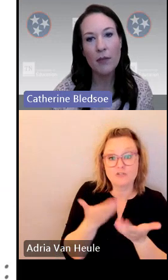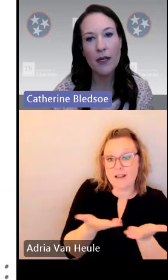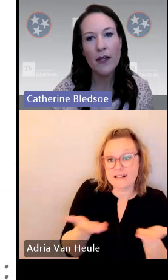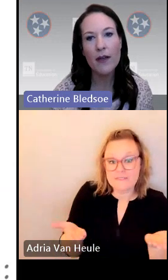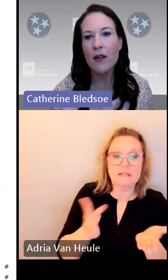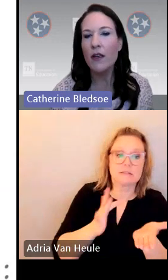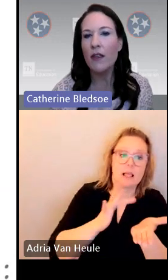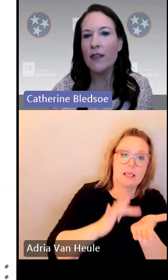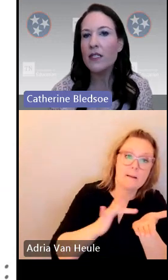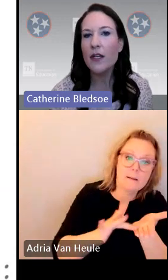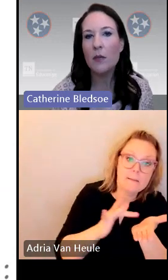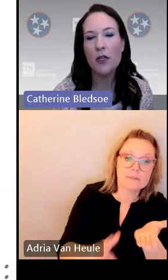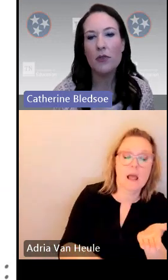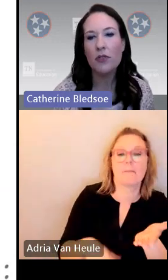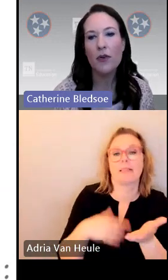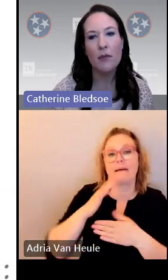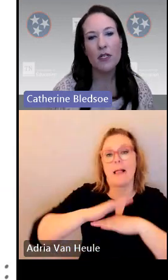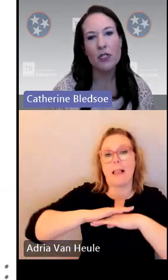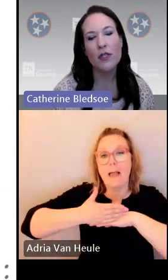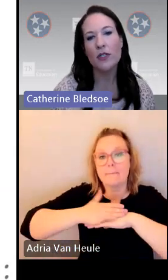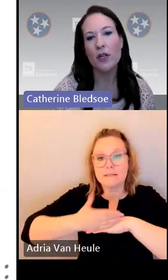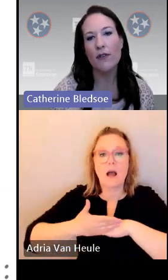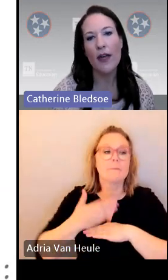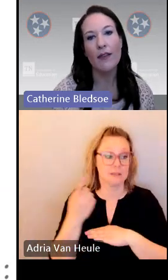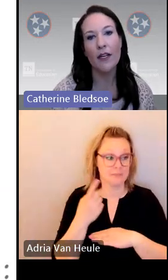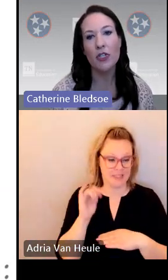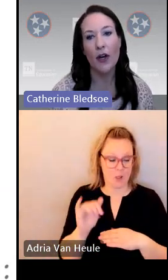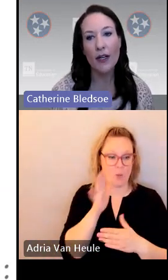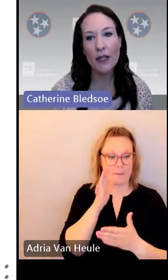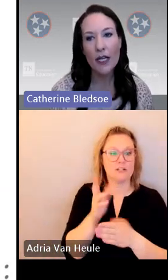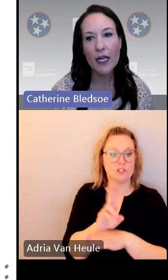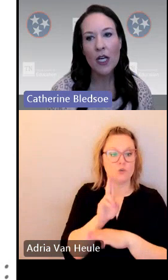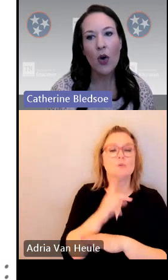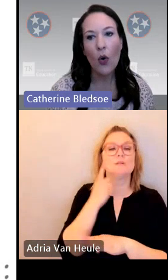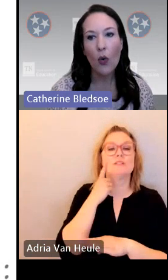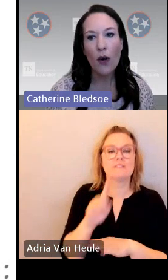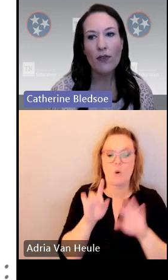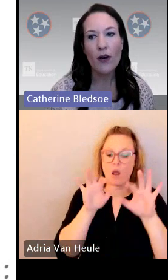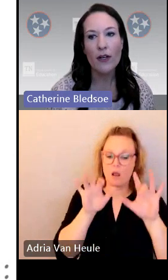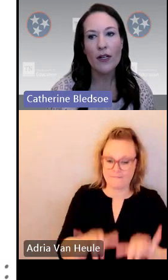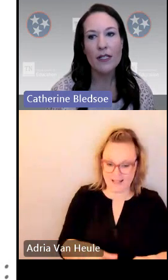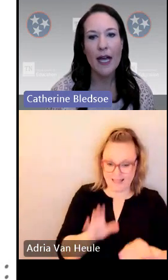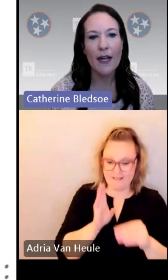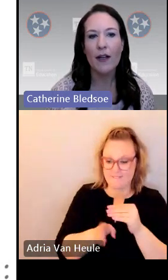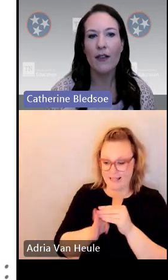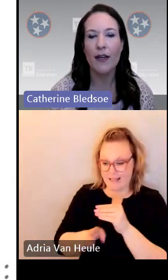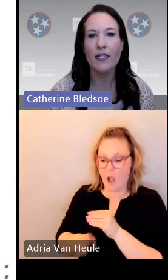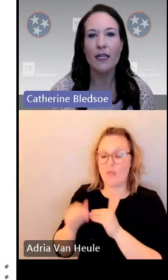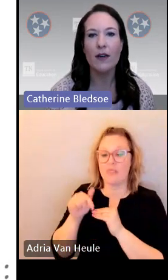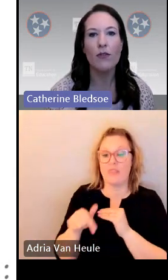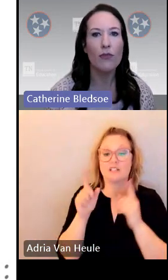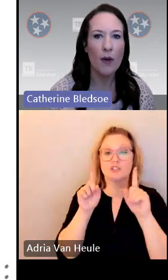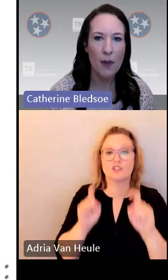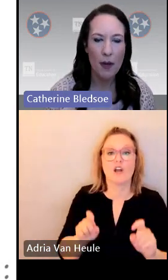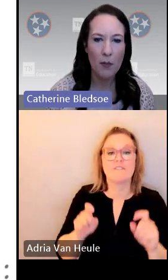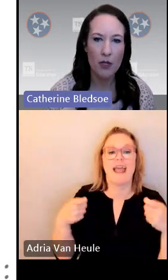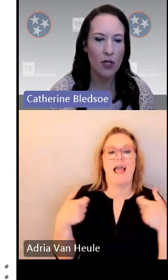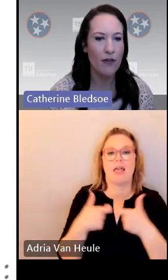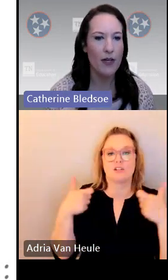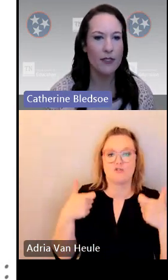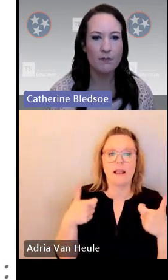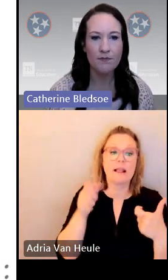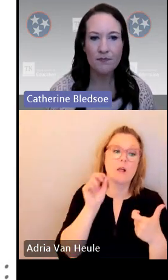or a tablet. This is going to be used for administering the survey electronically or for entering data collected from